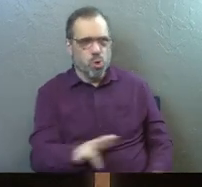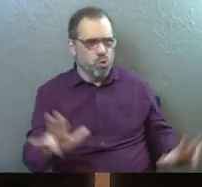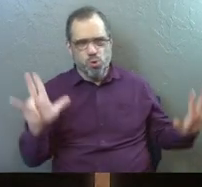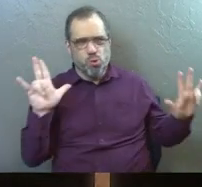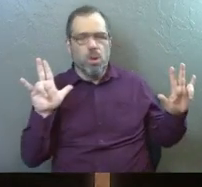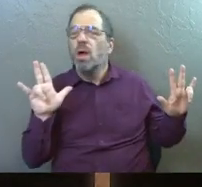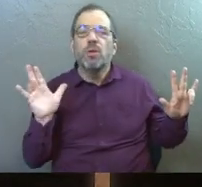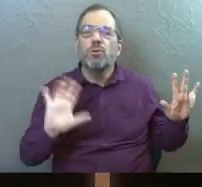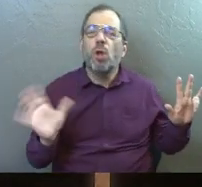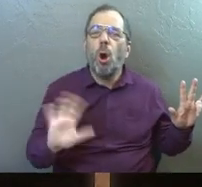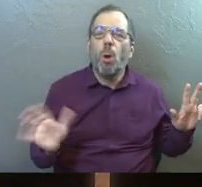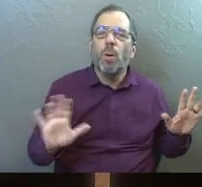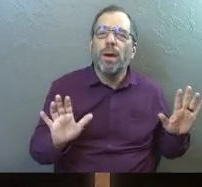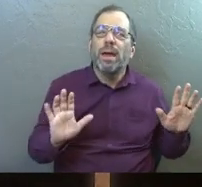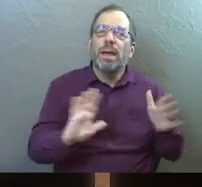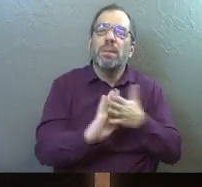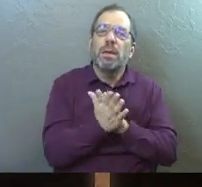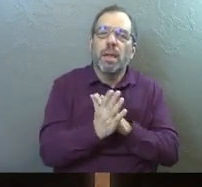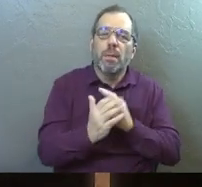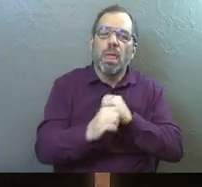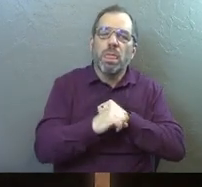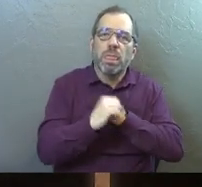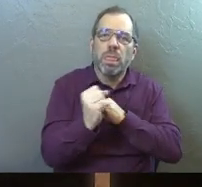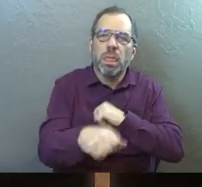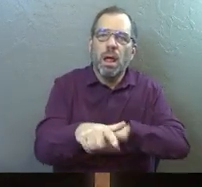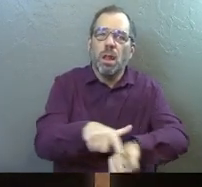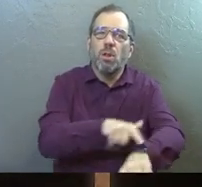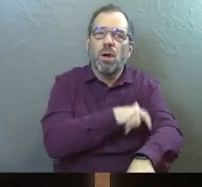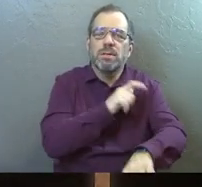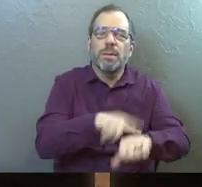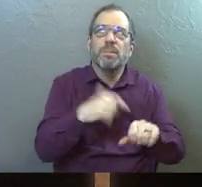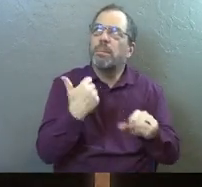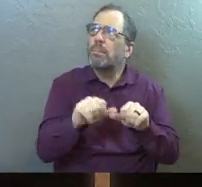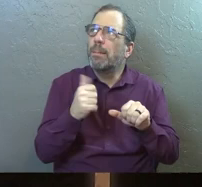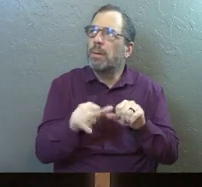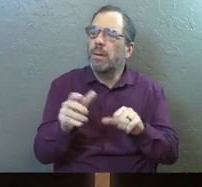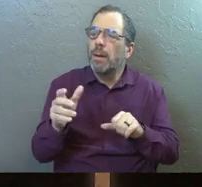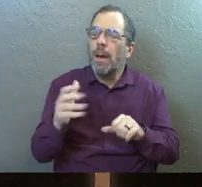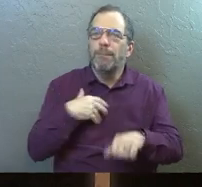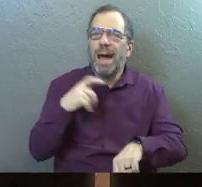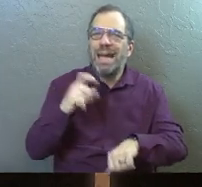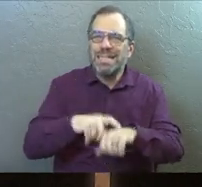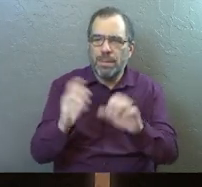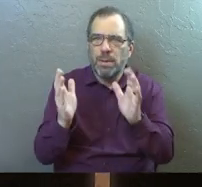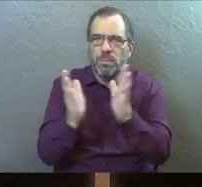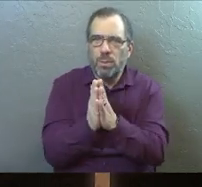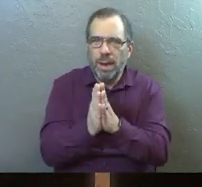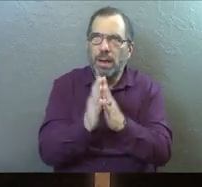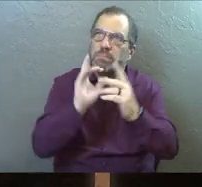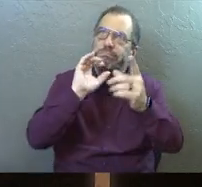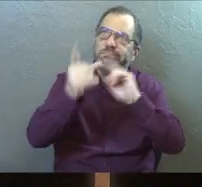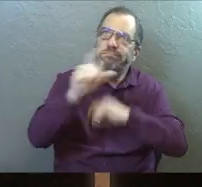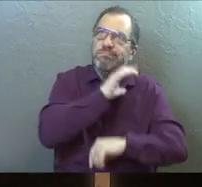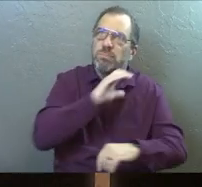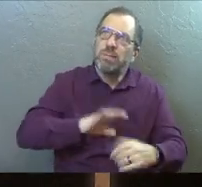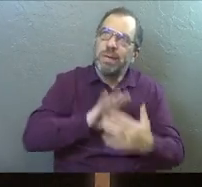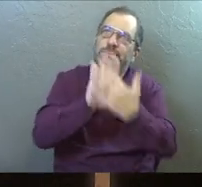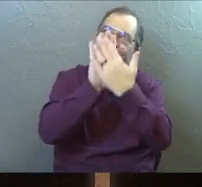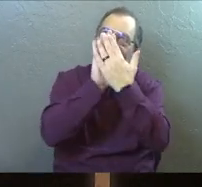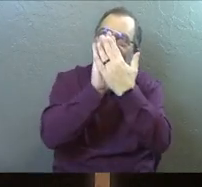person. It just got longer. And then I remember when my time in prayer and talking to